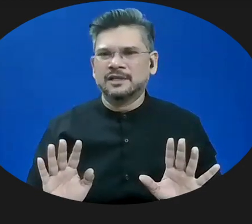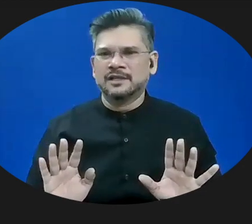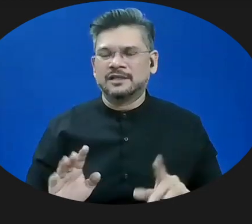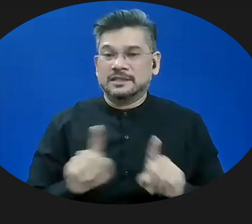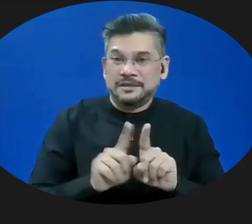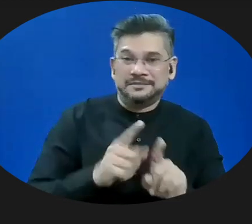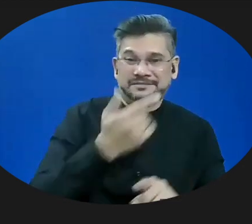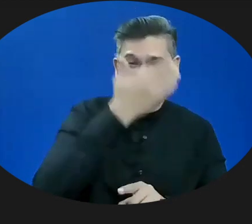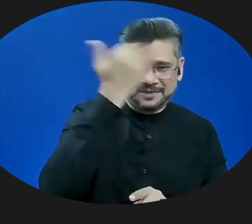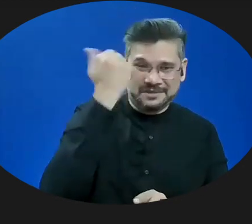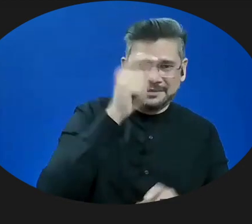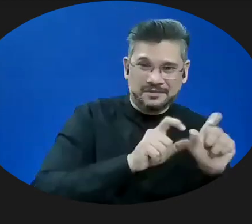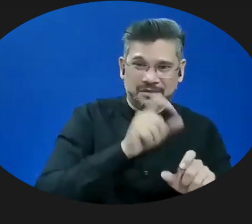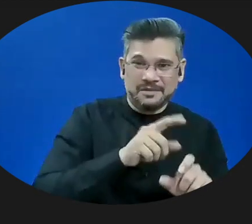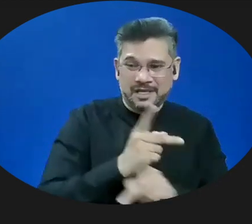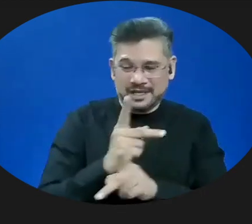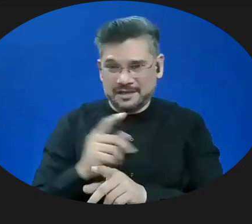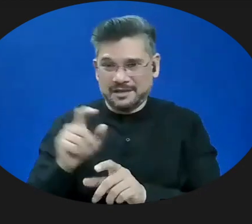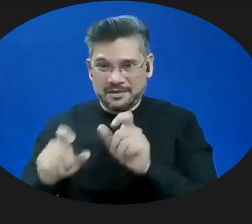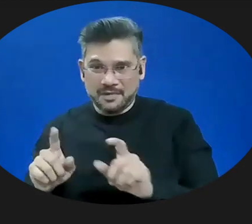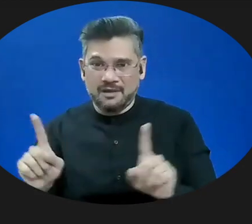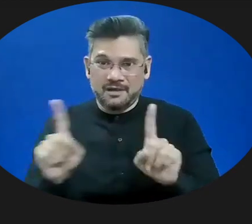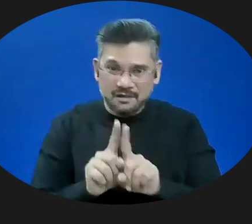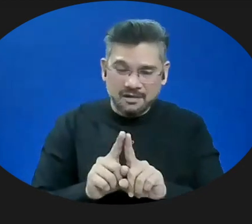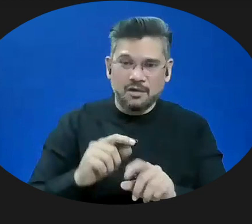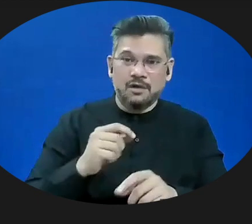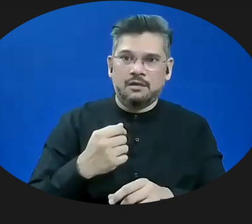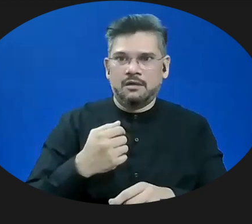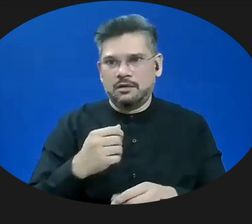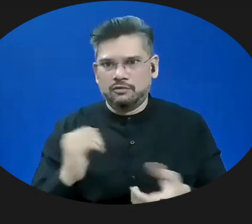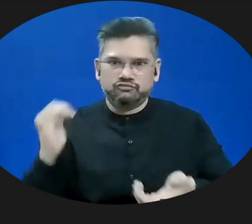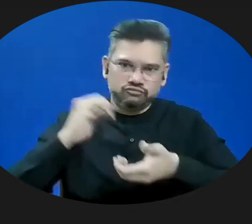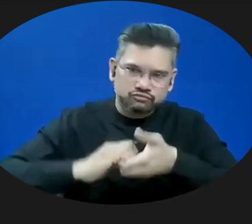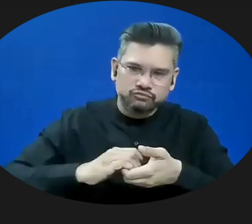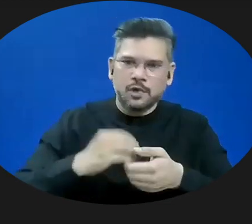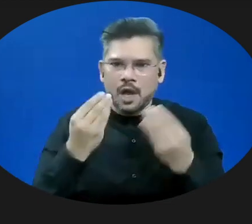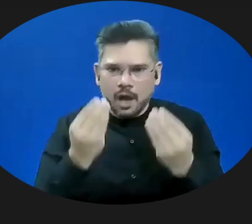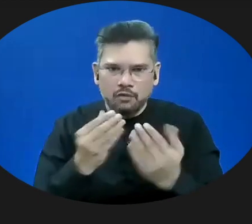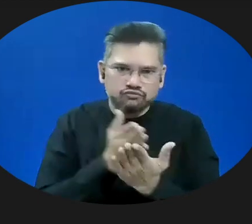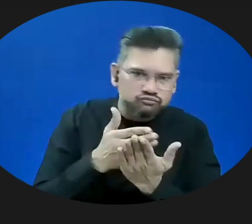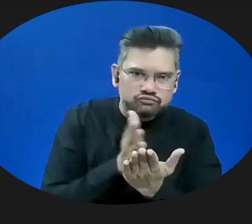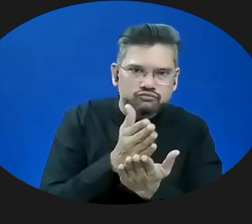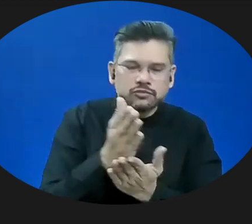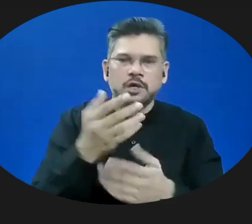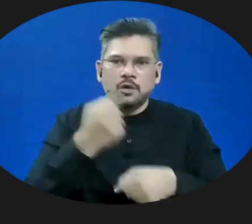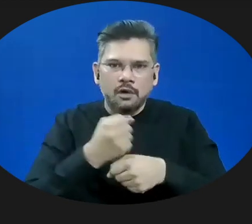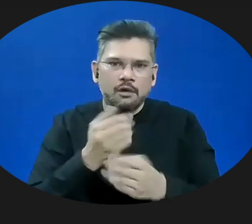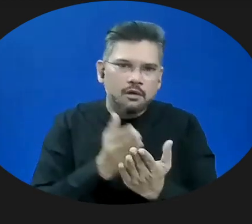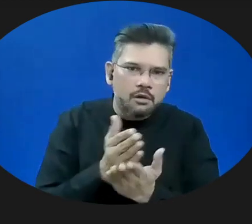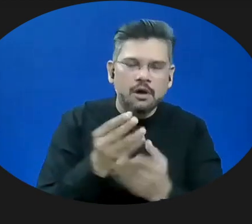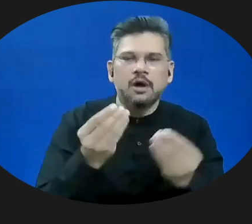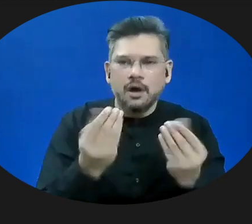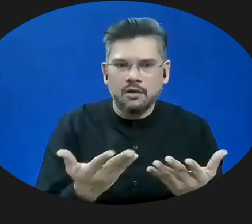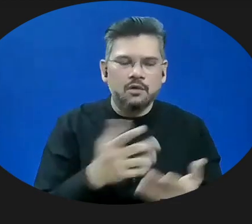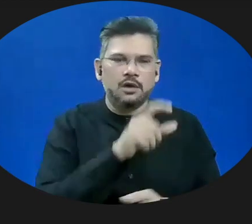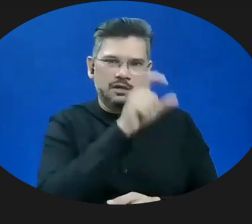together with the care partners, to work up a defense. I call it a defense strategies, for the person dementia